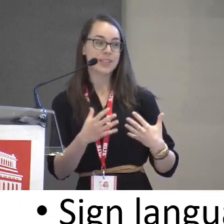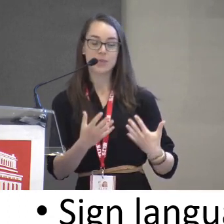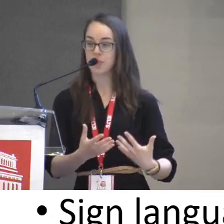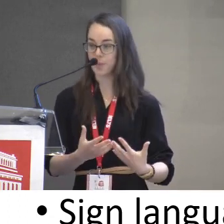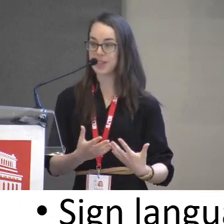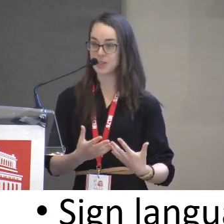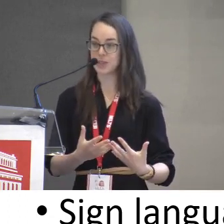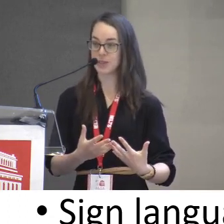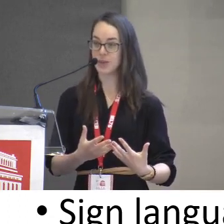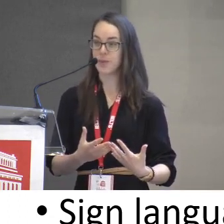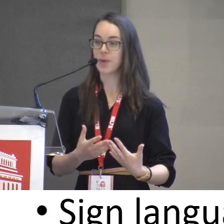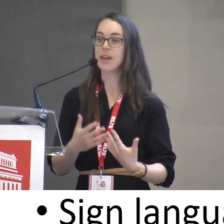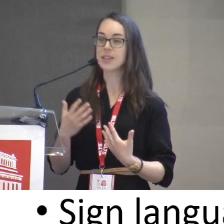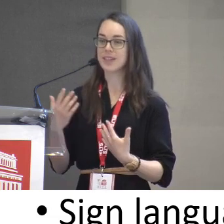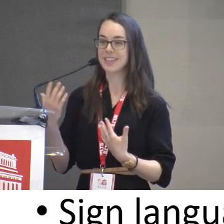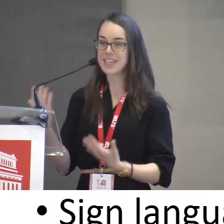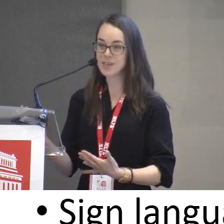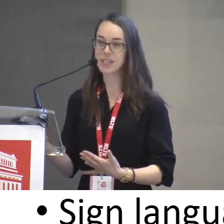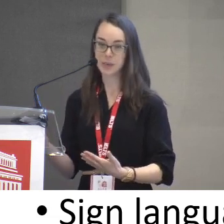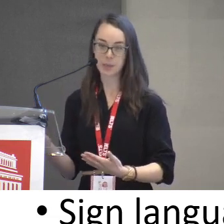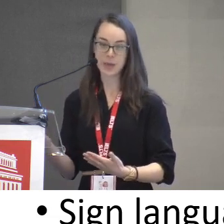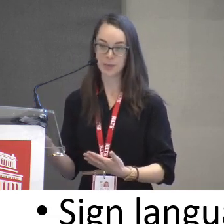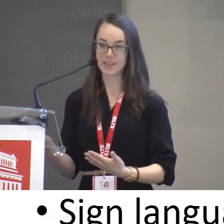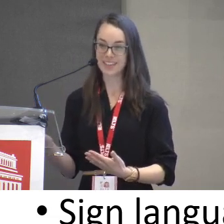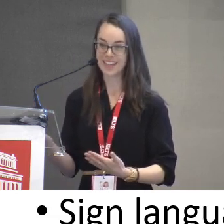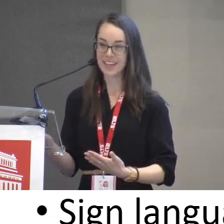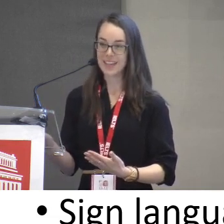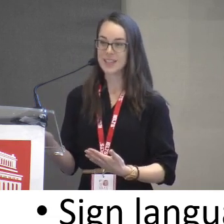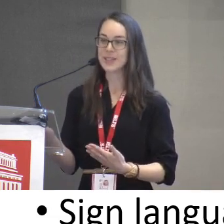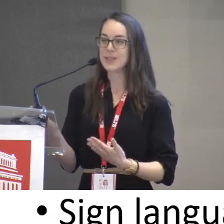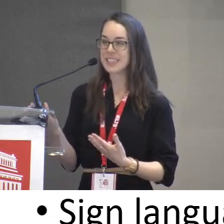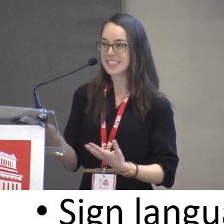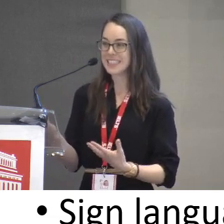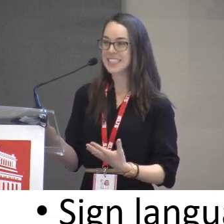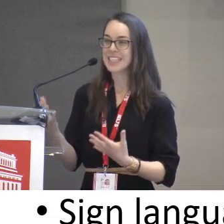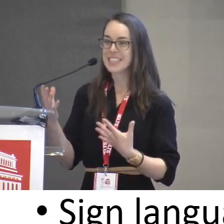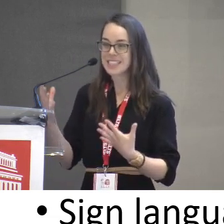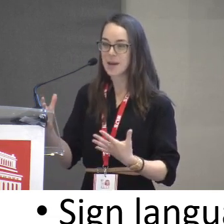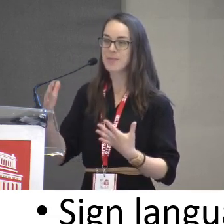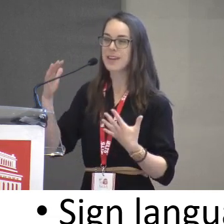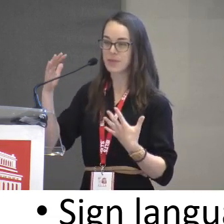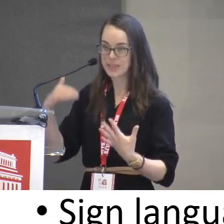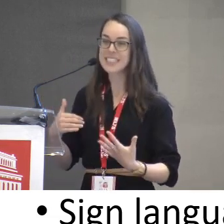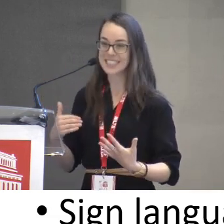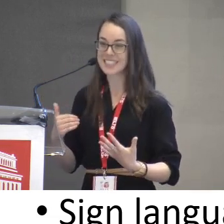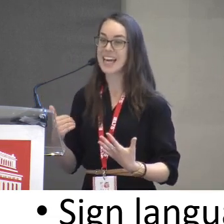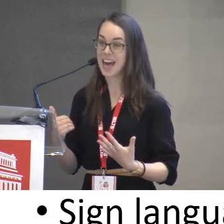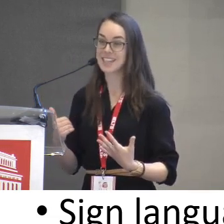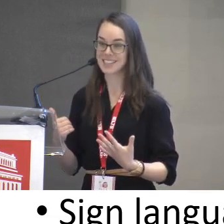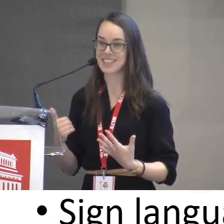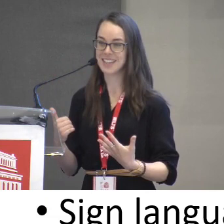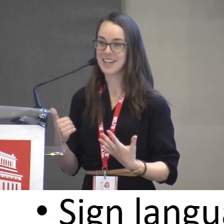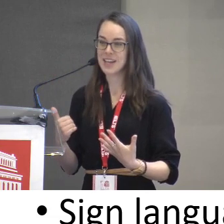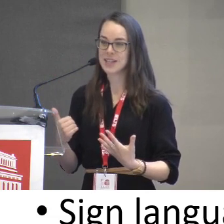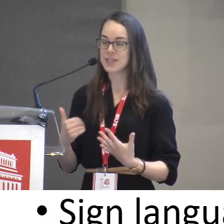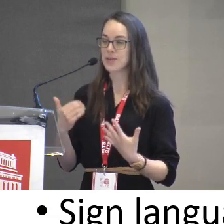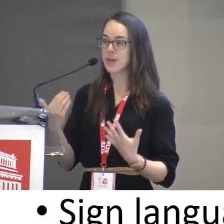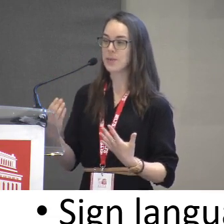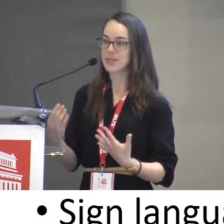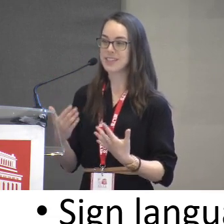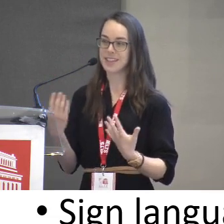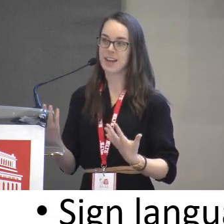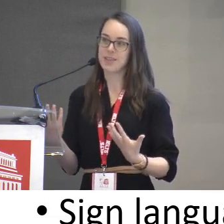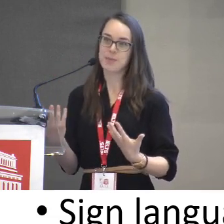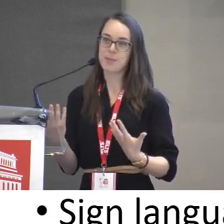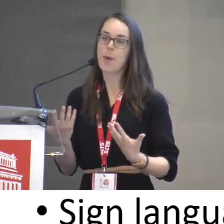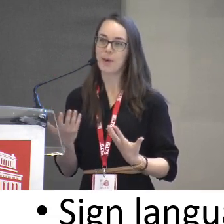your information with hearing people, you need some written text. So there